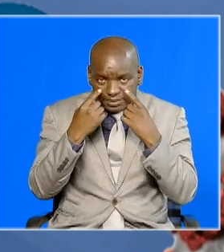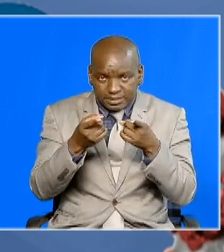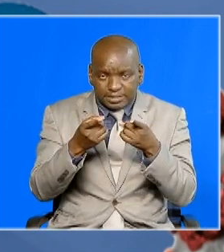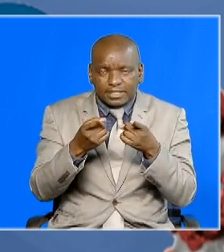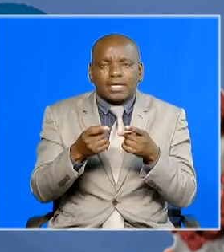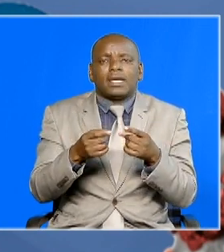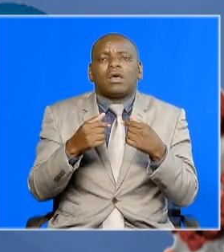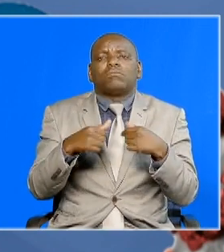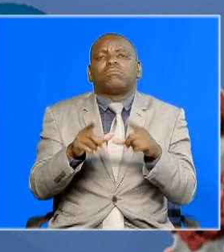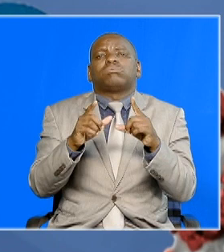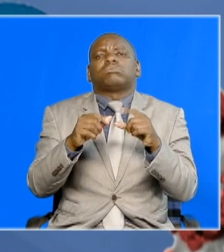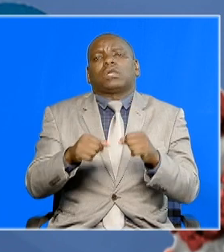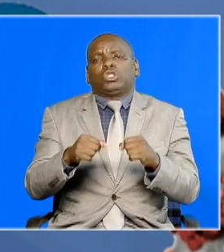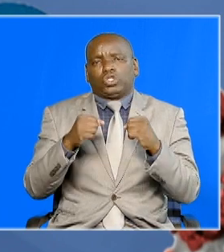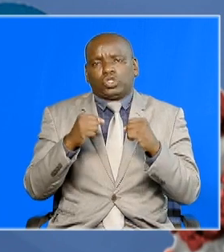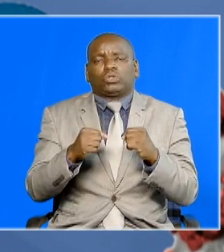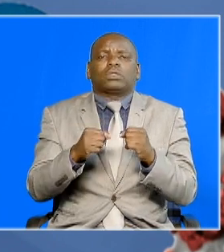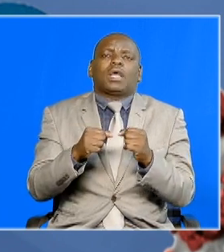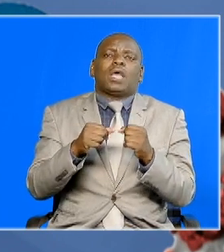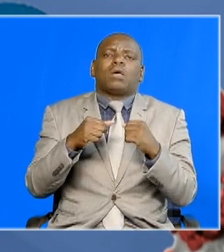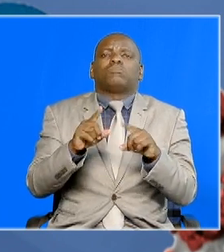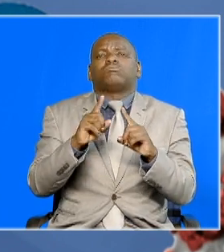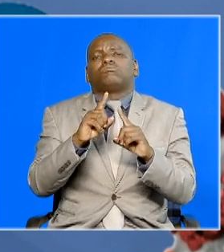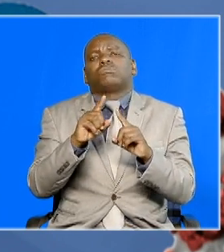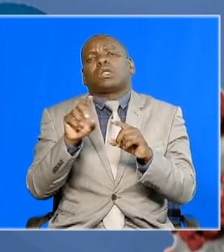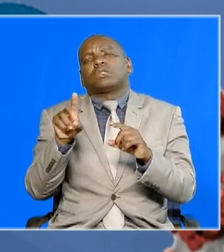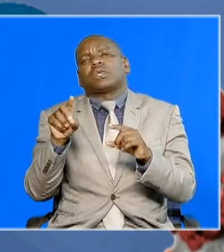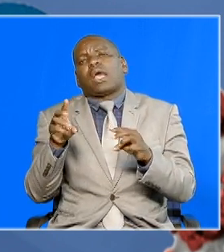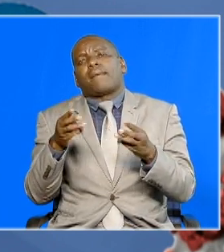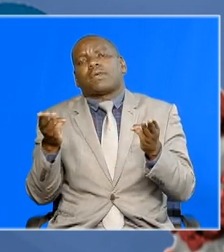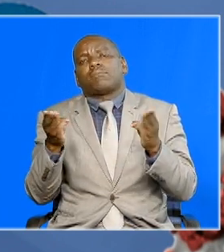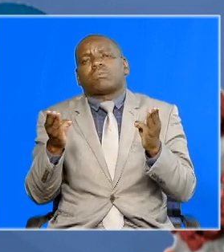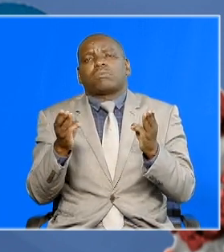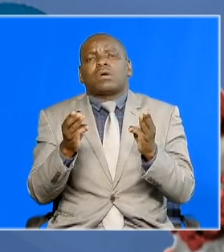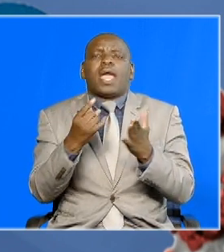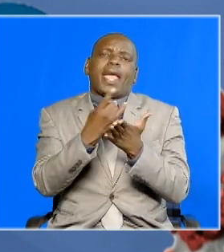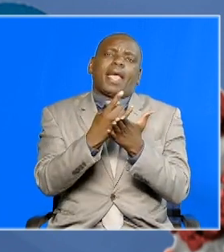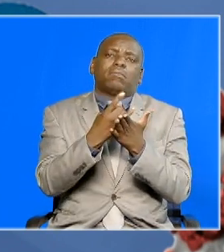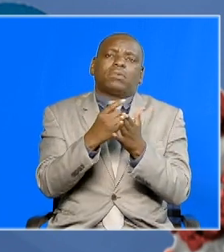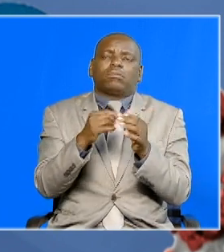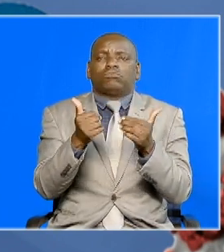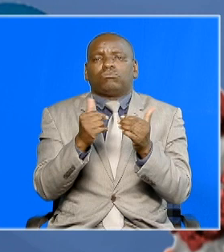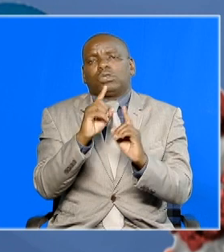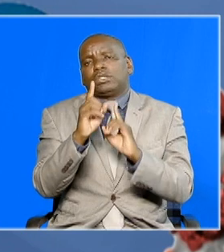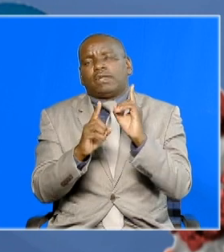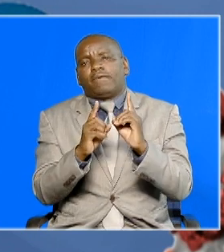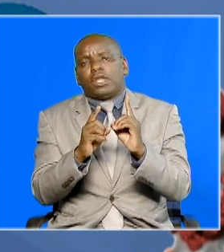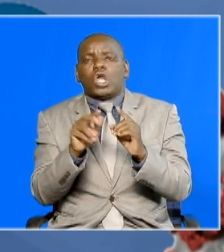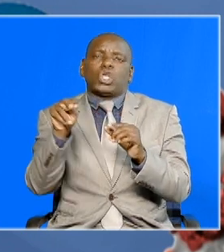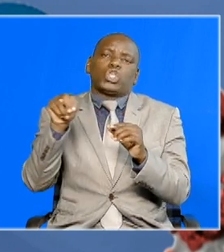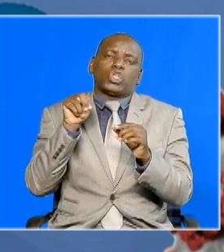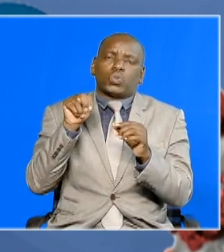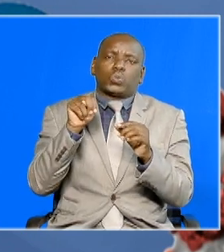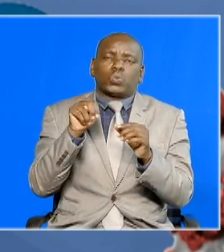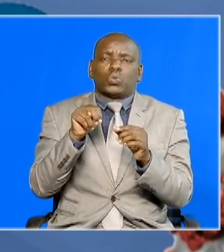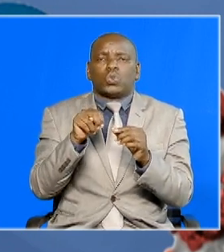that strongly, and I mean strongly, suggests that the patients can benefit from the use of the new